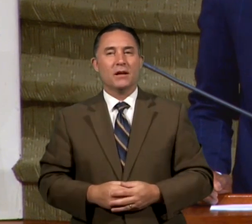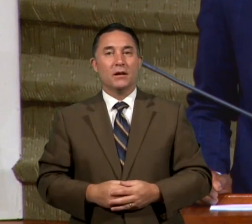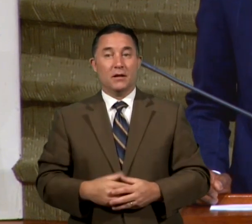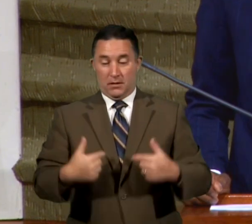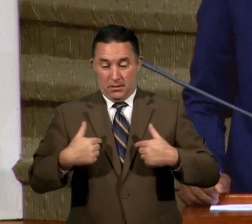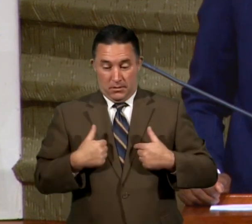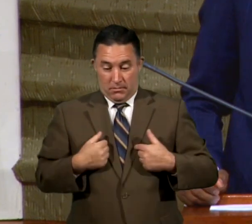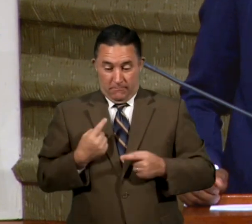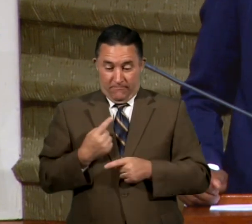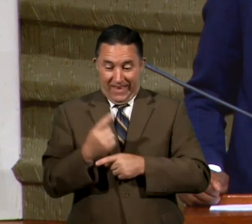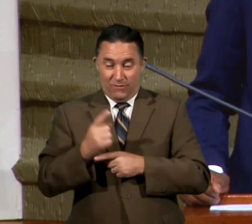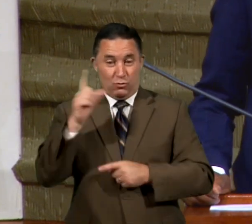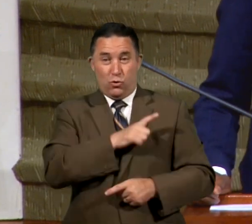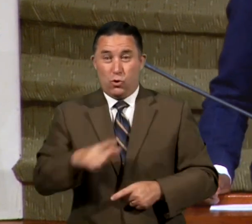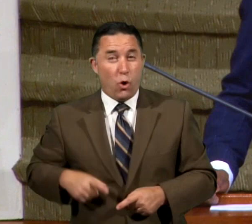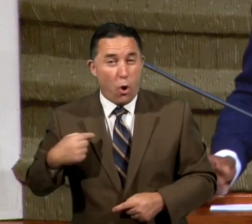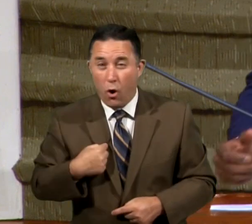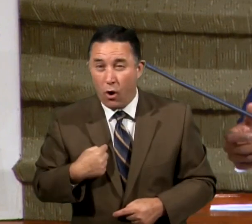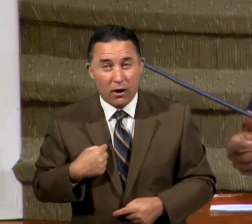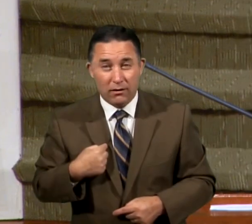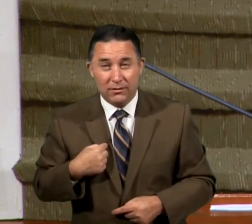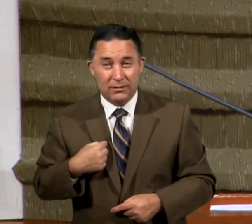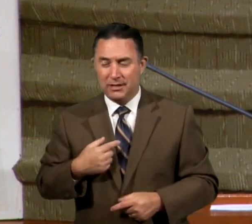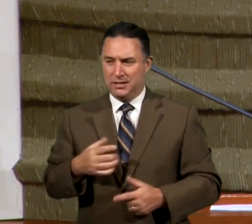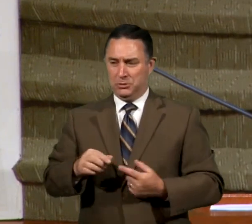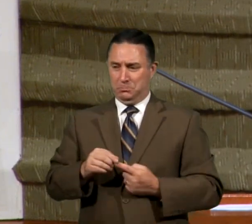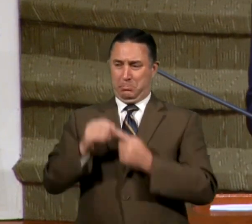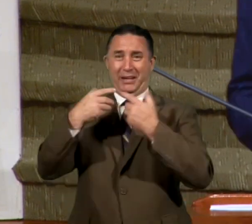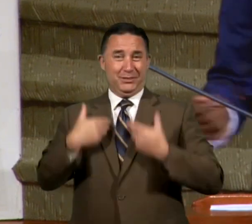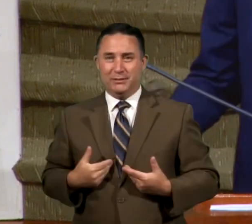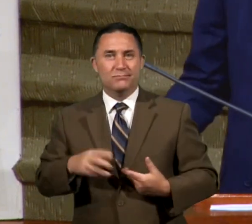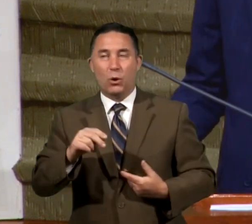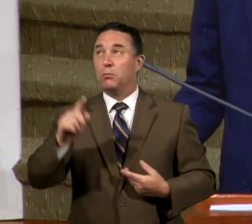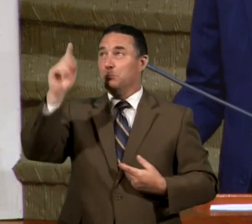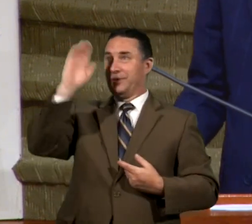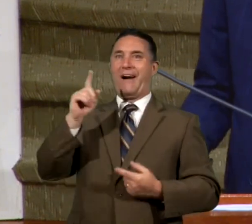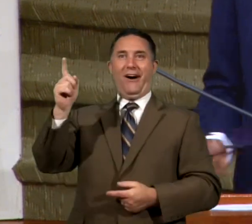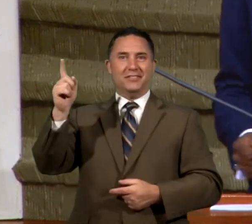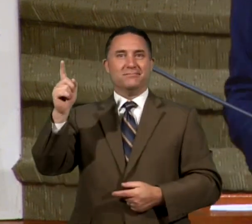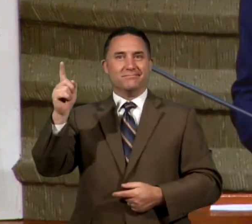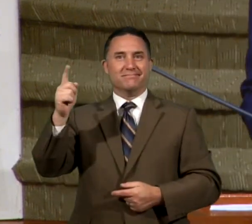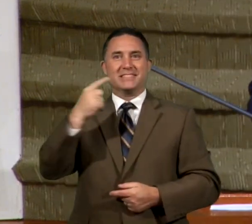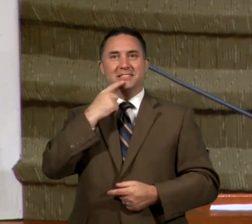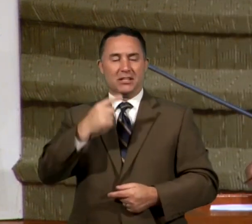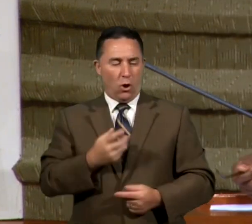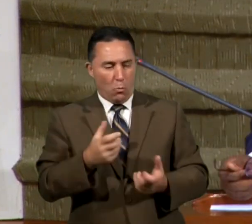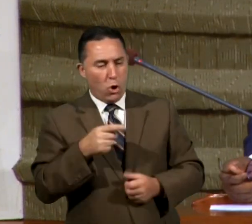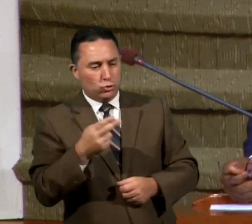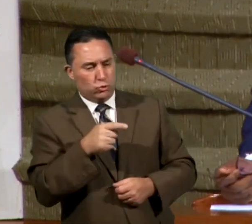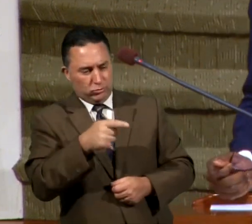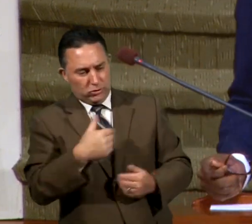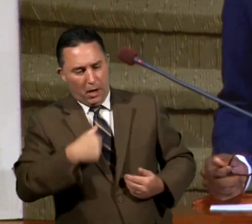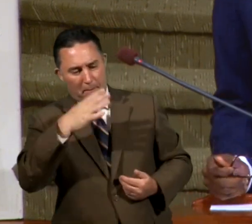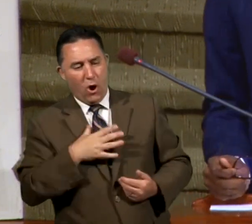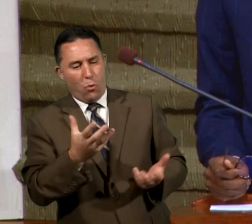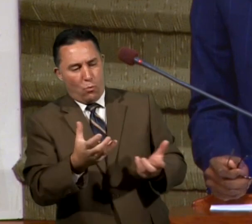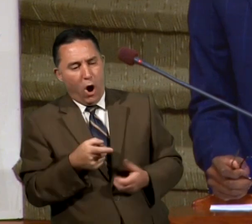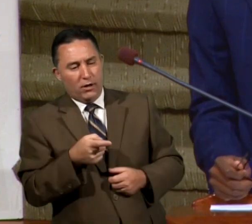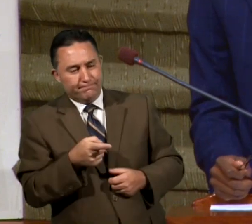not that I was faithful to the Lord, not that I was anything special, but God said, I want to use this young man.